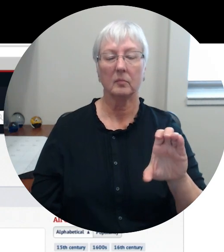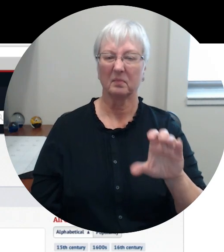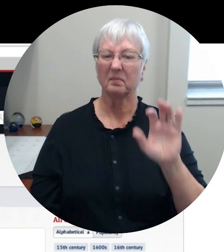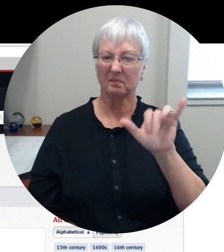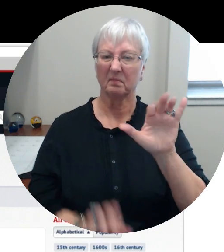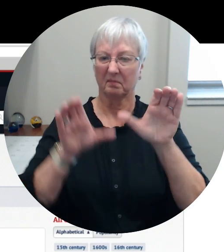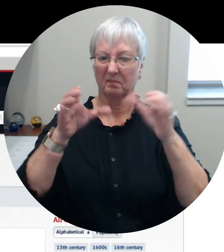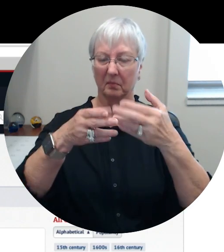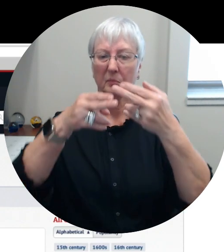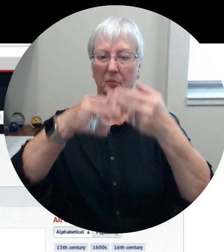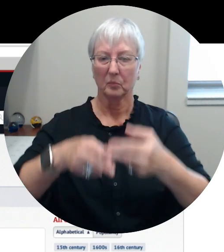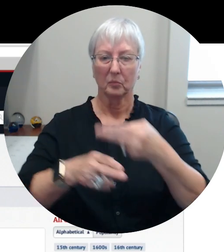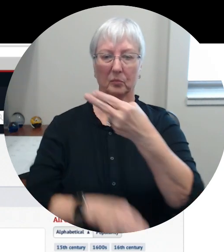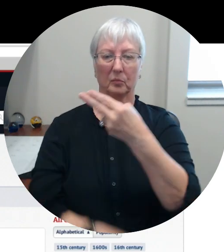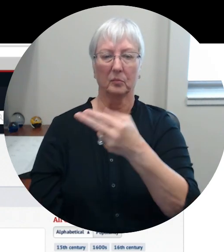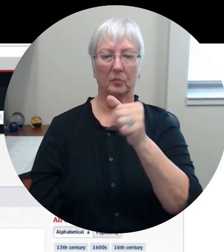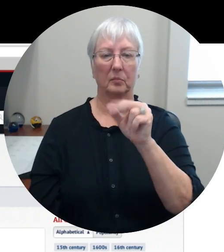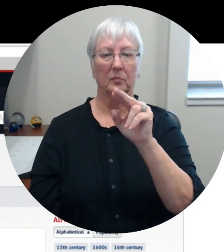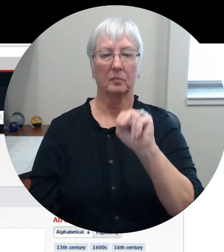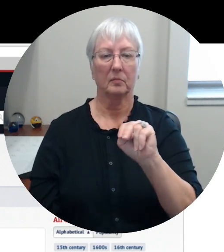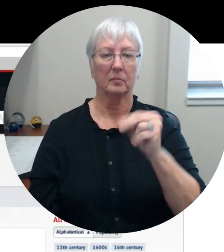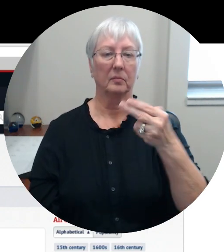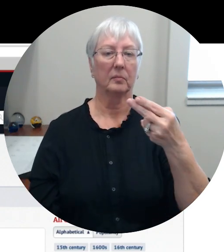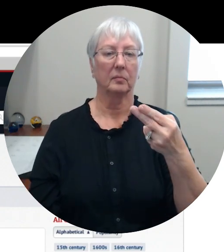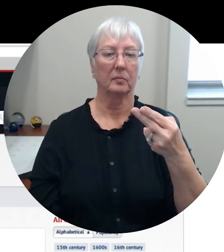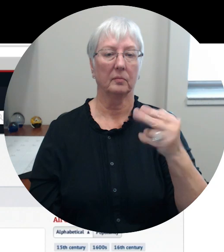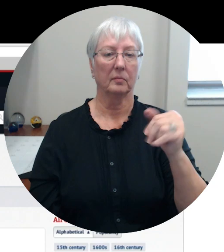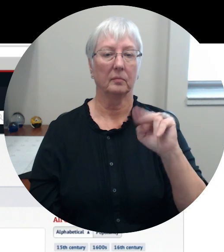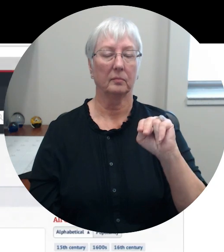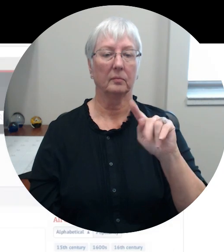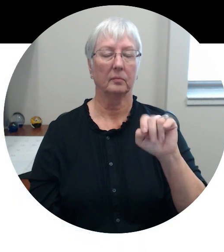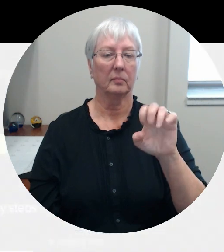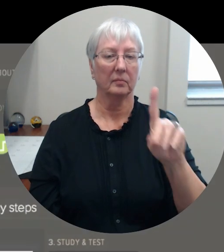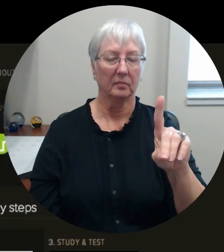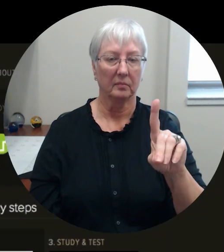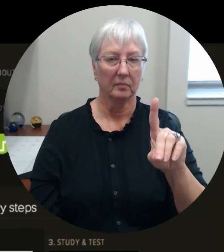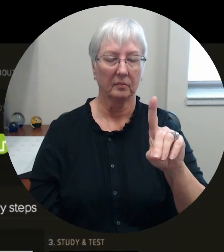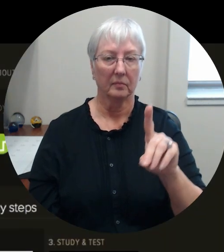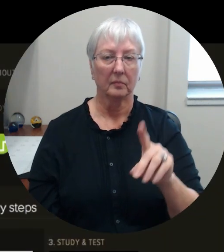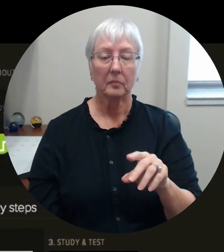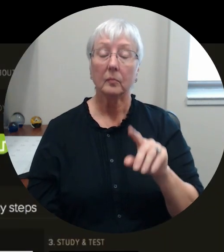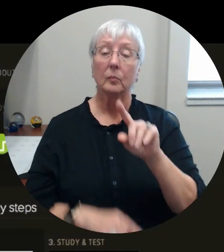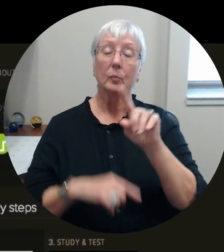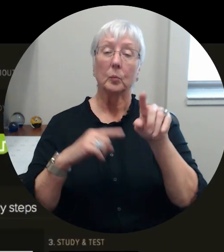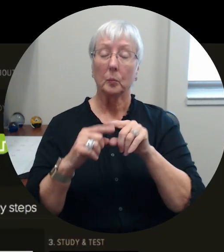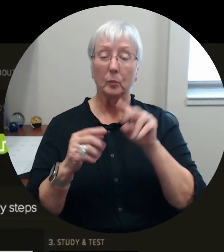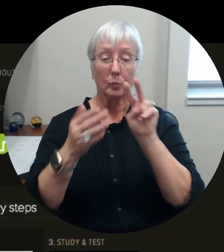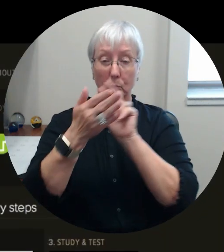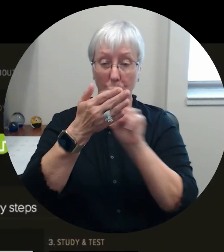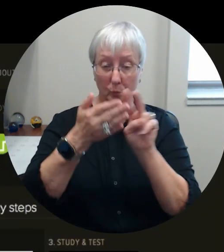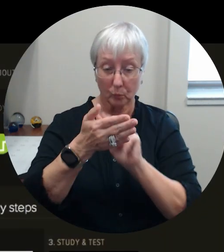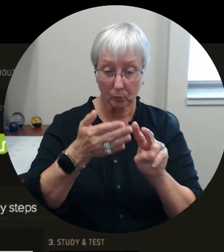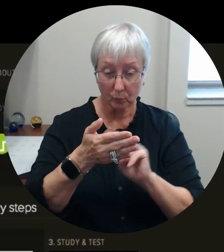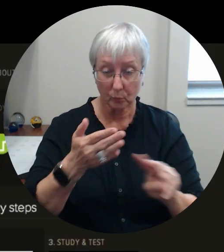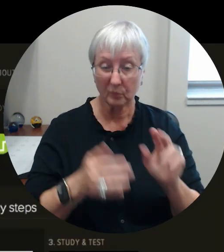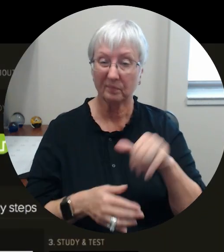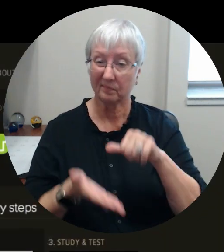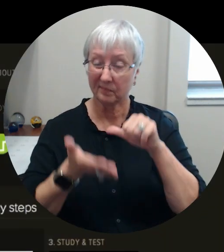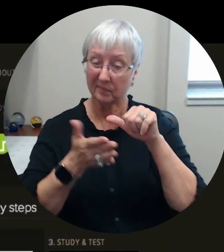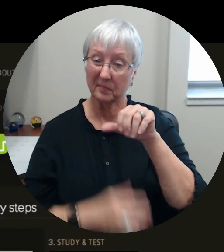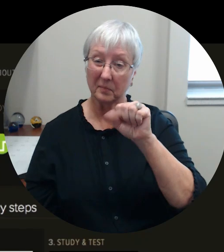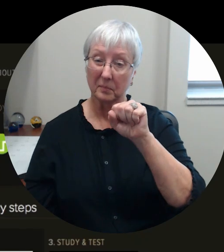every font in this list has been hand-hinted and will perform a little bit better. As we've been looking at, most fonts provide a font specimen page